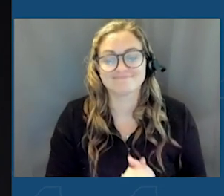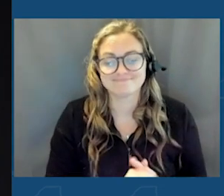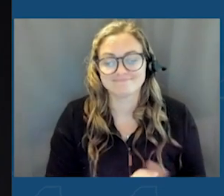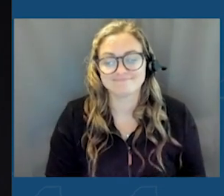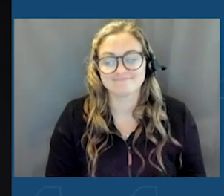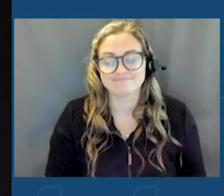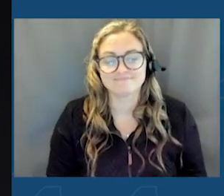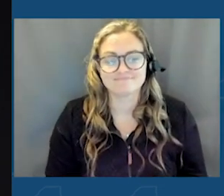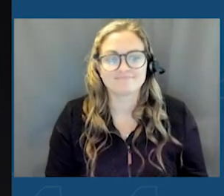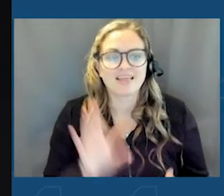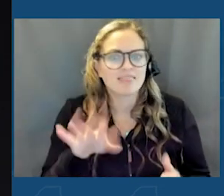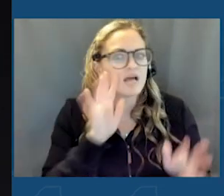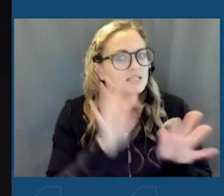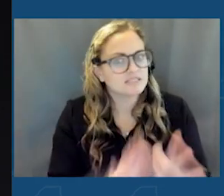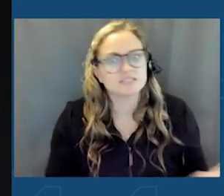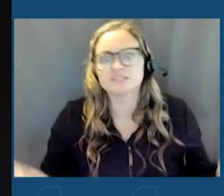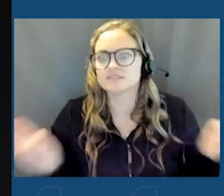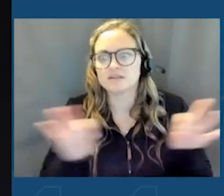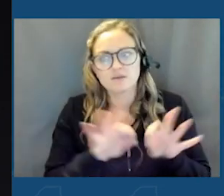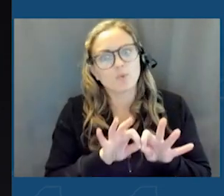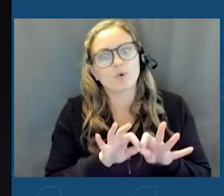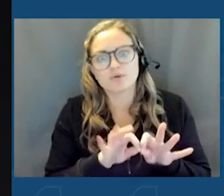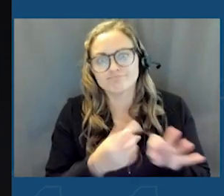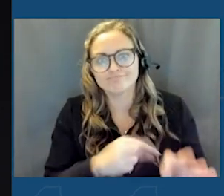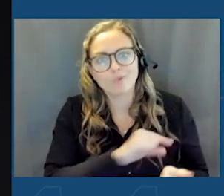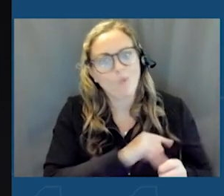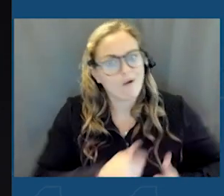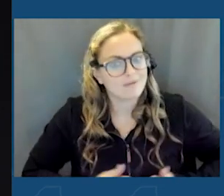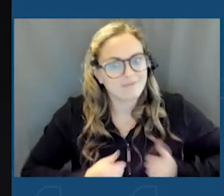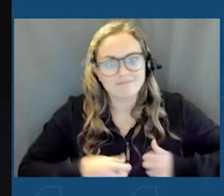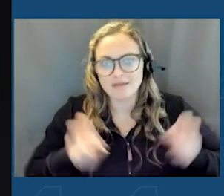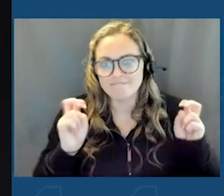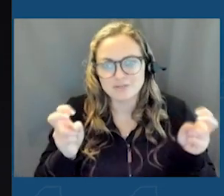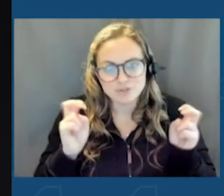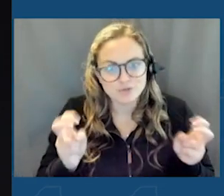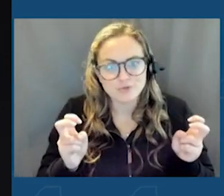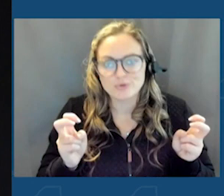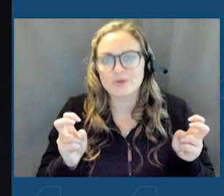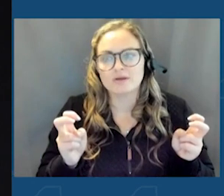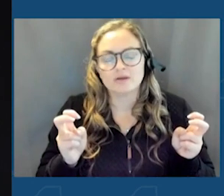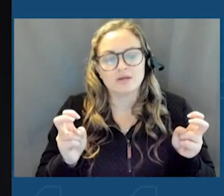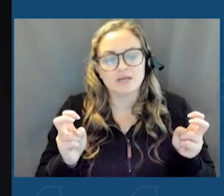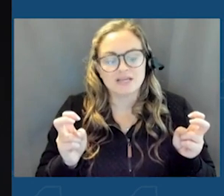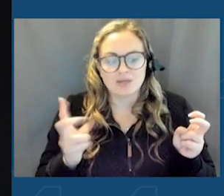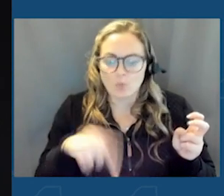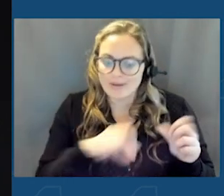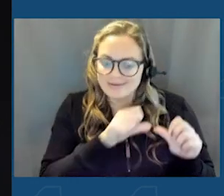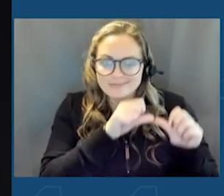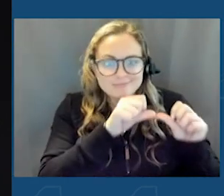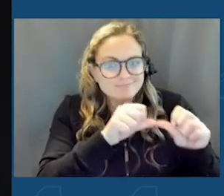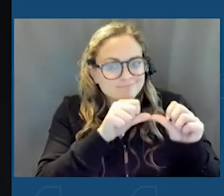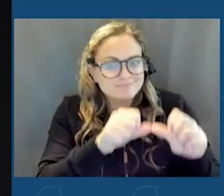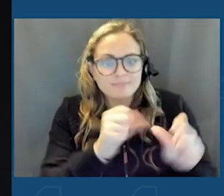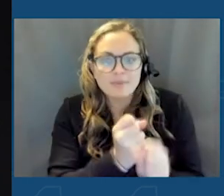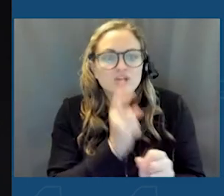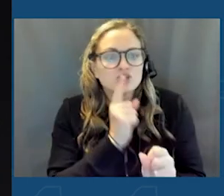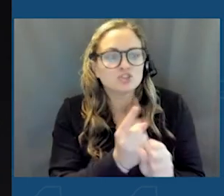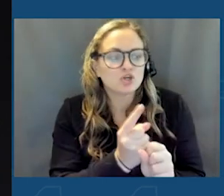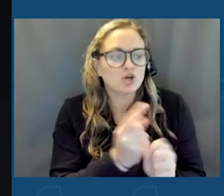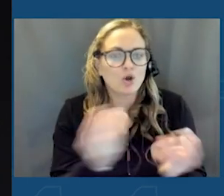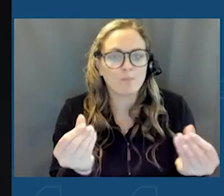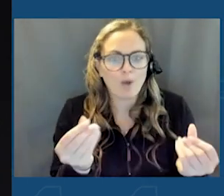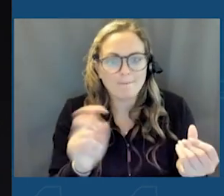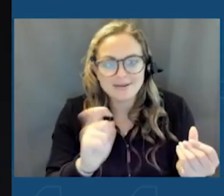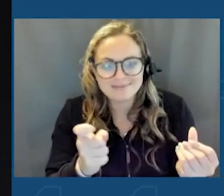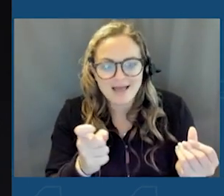that is important. That is a quality of life issue. It is an area where we need to continue making sure our property taxes